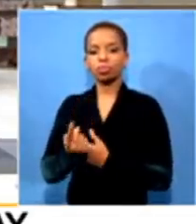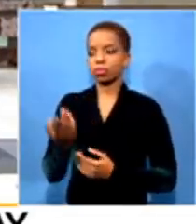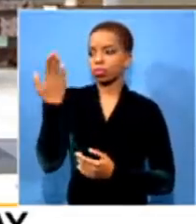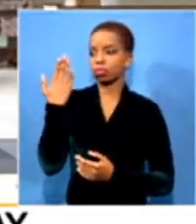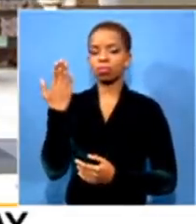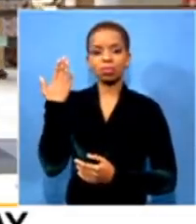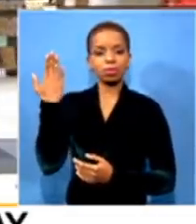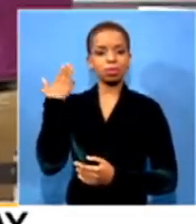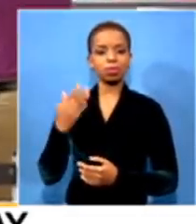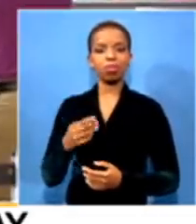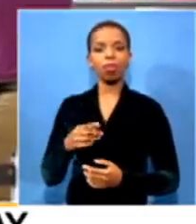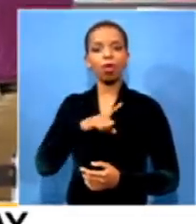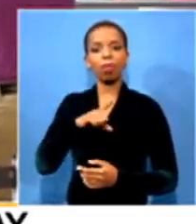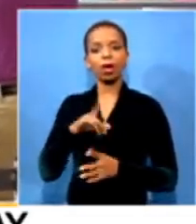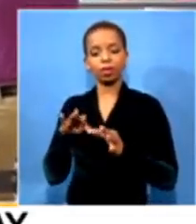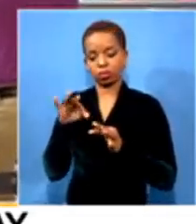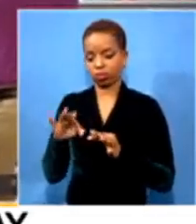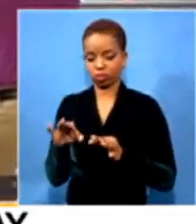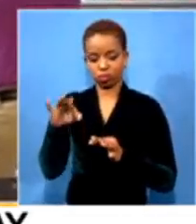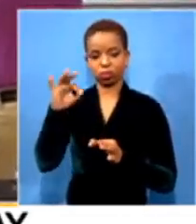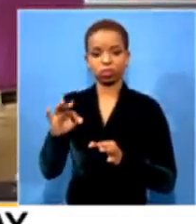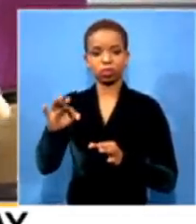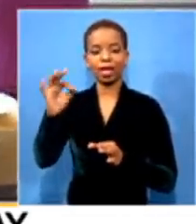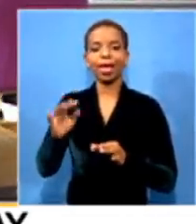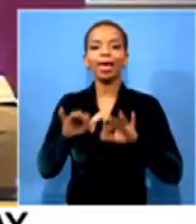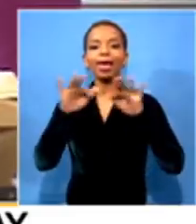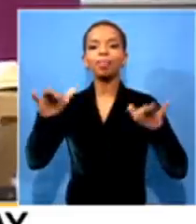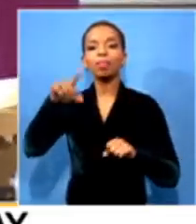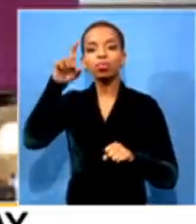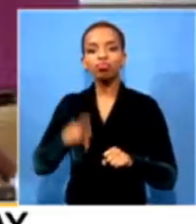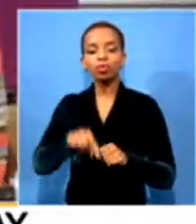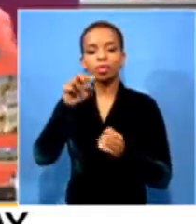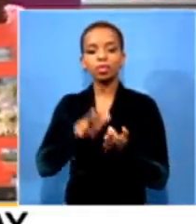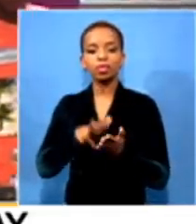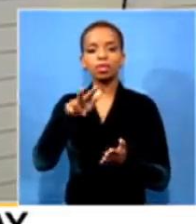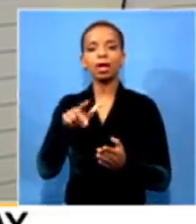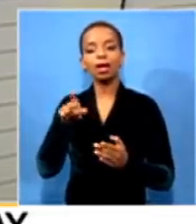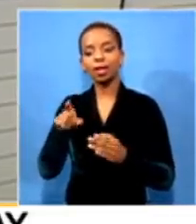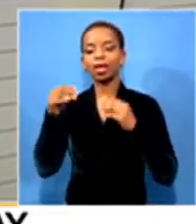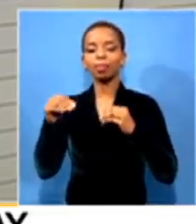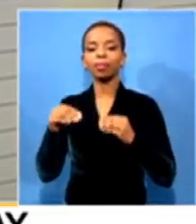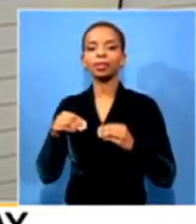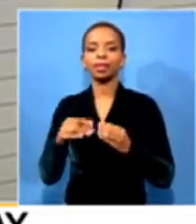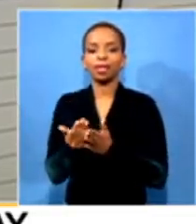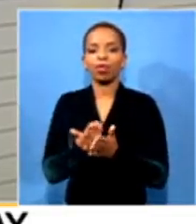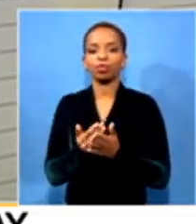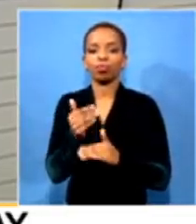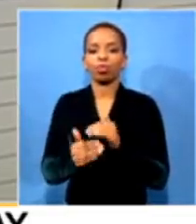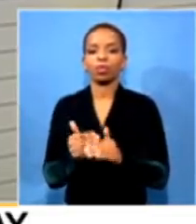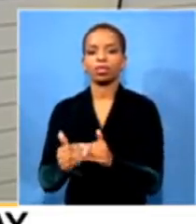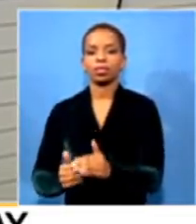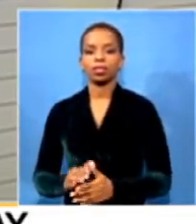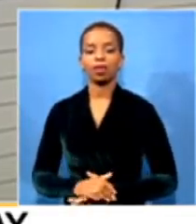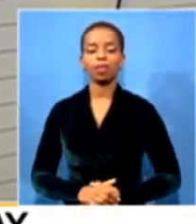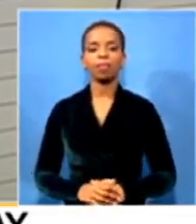missed with the tacit approval of those who are supposed to have oversight over the business rescue process.